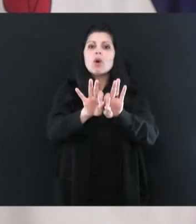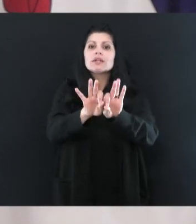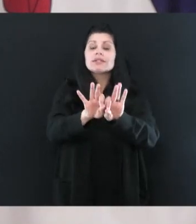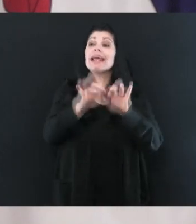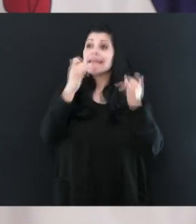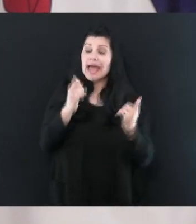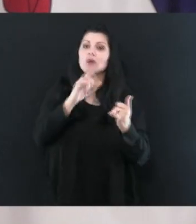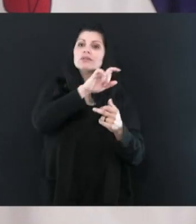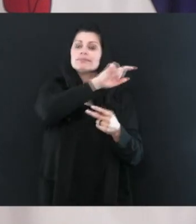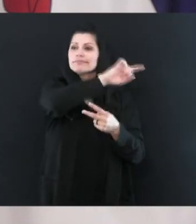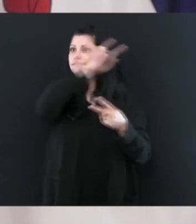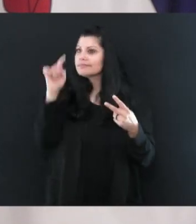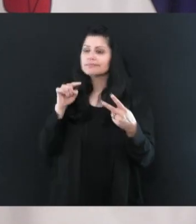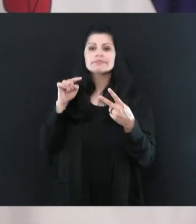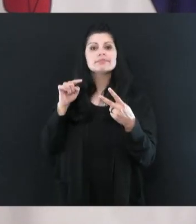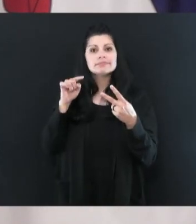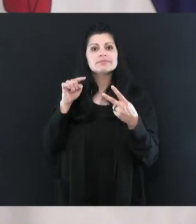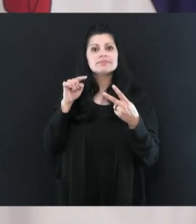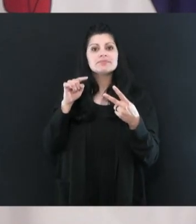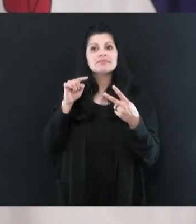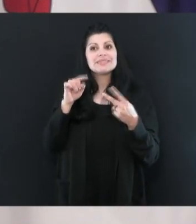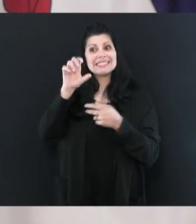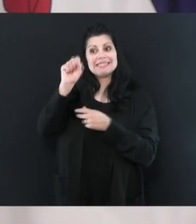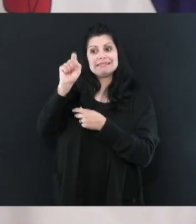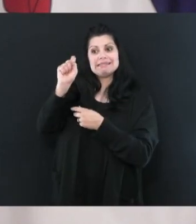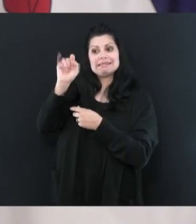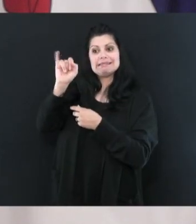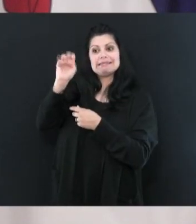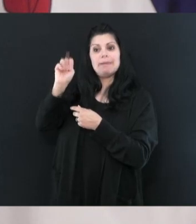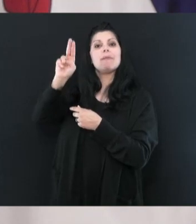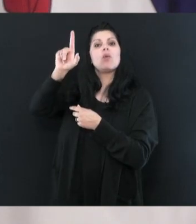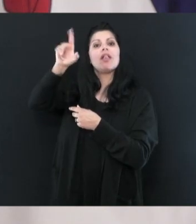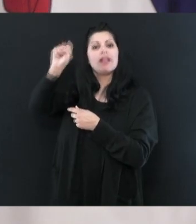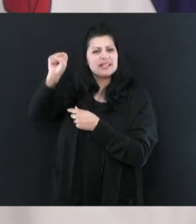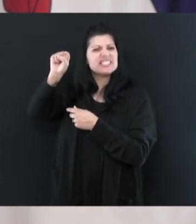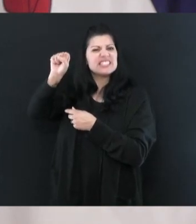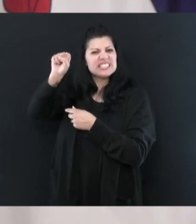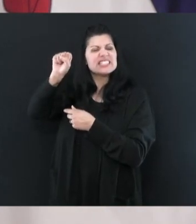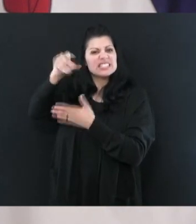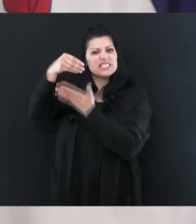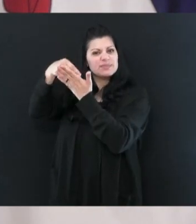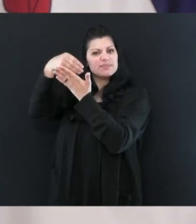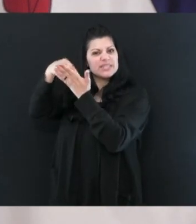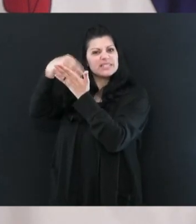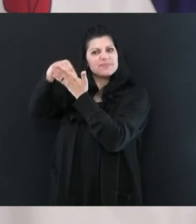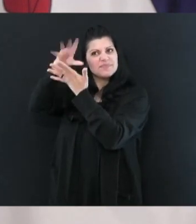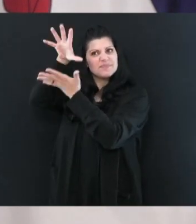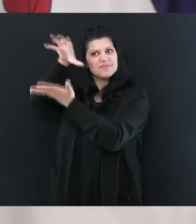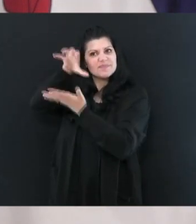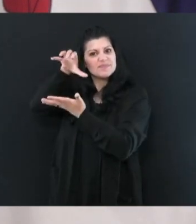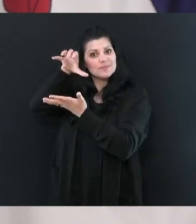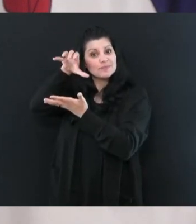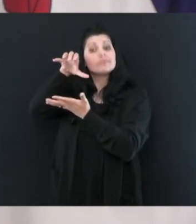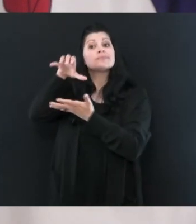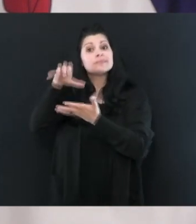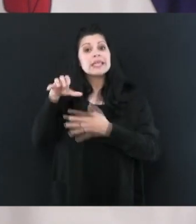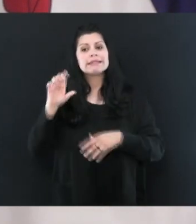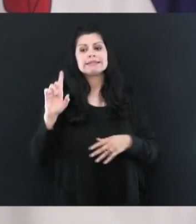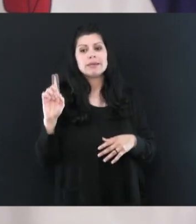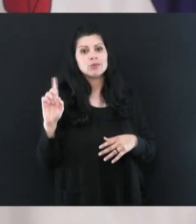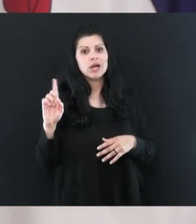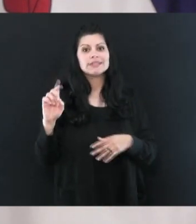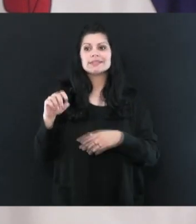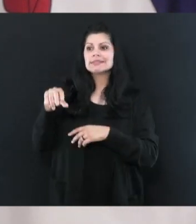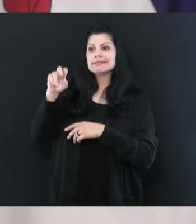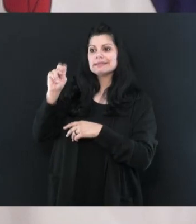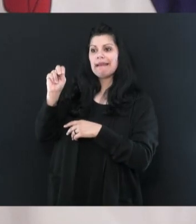question about the next stimulus package. You know, the Democrats and Nancy Pelosi have come out, and